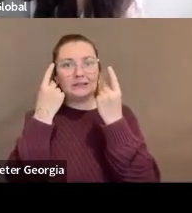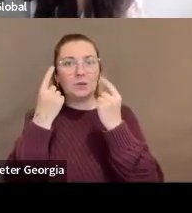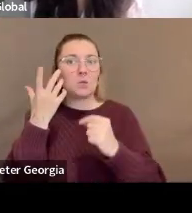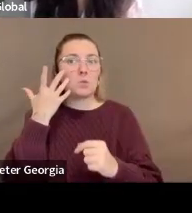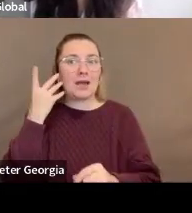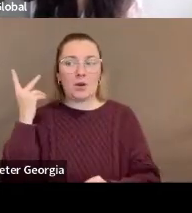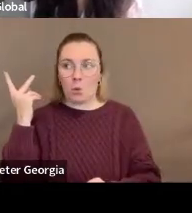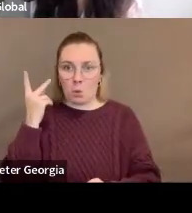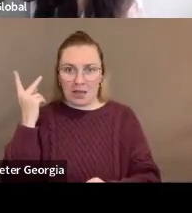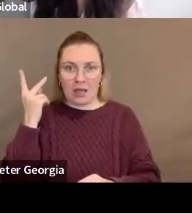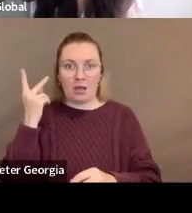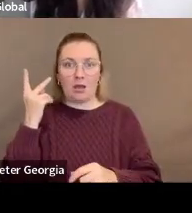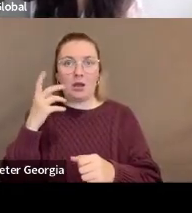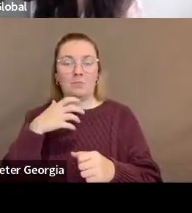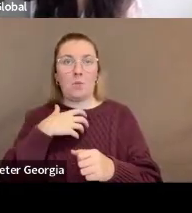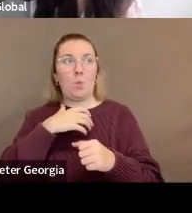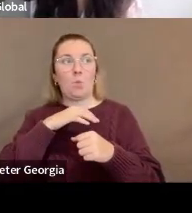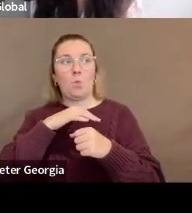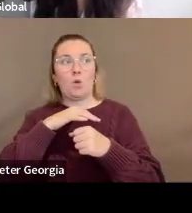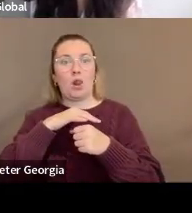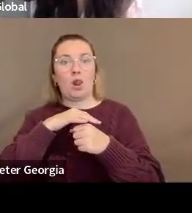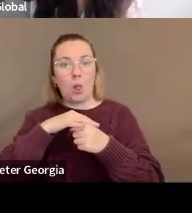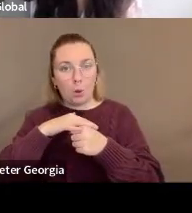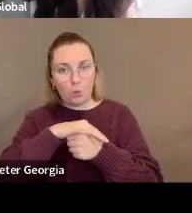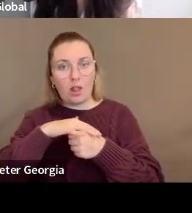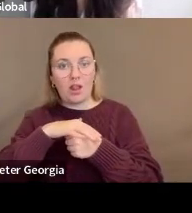when we are localizing